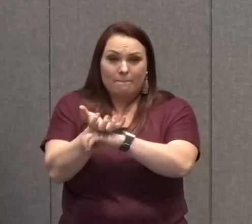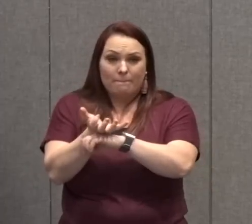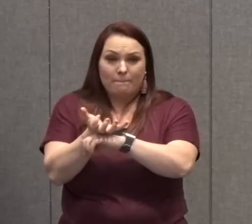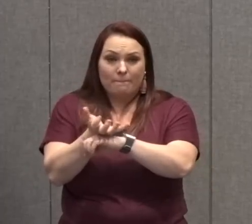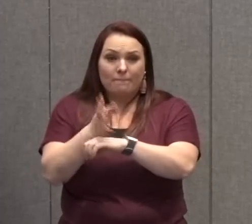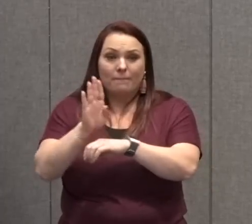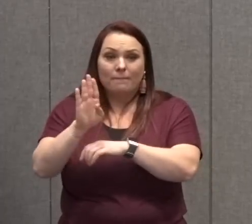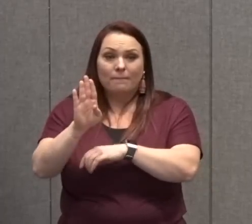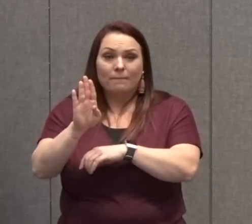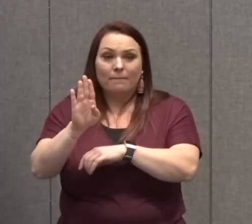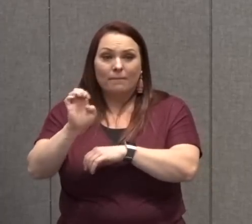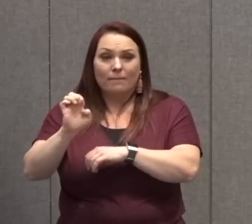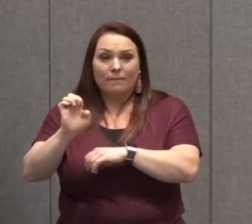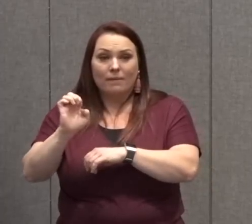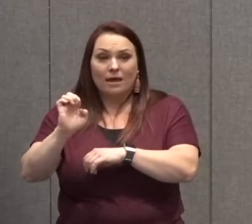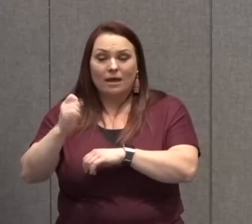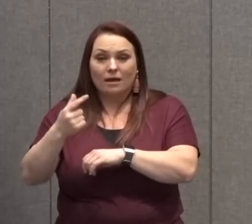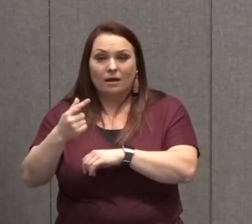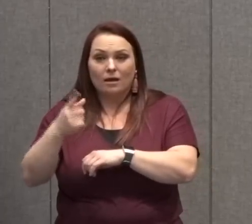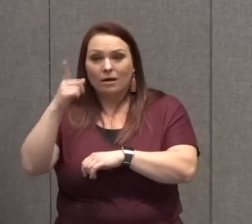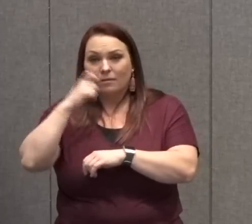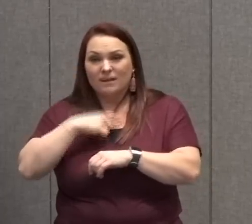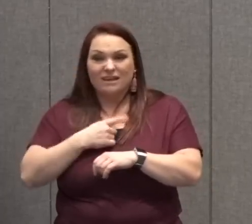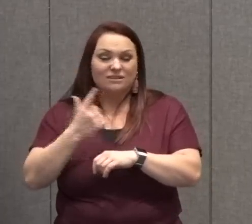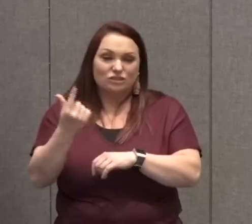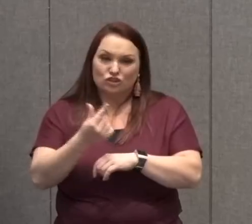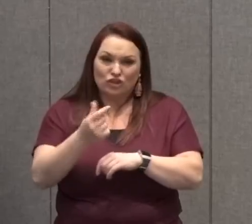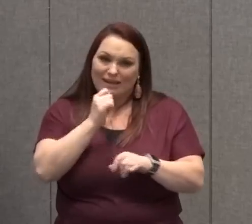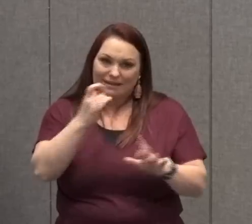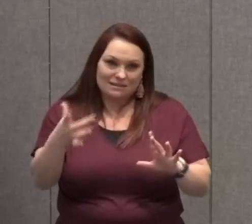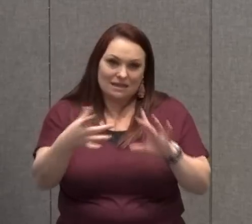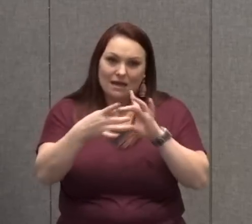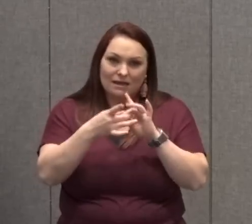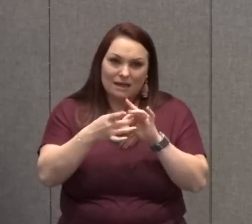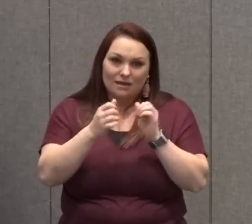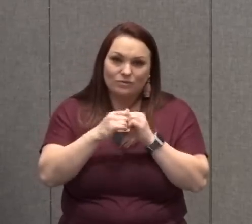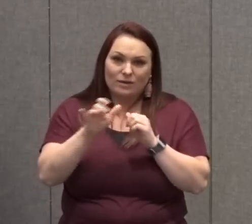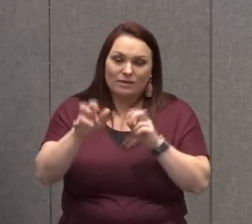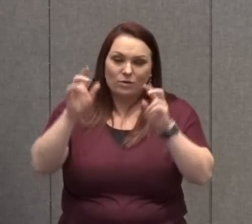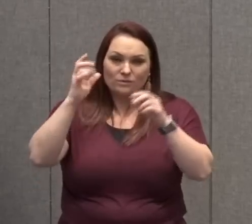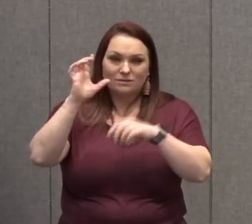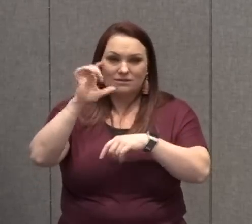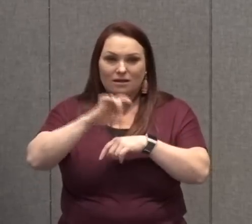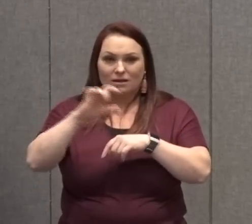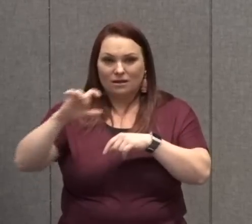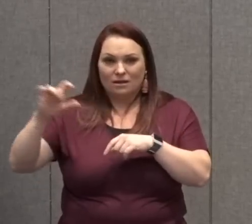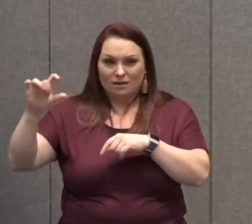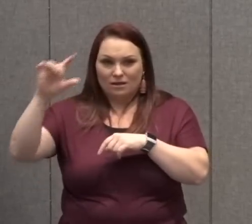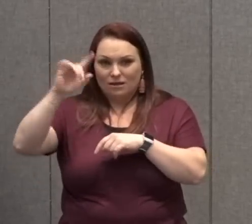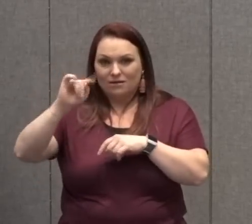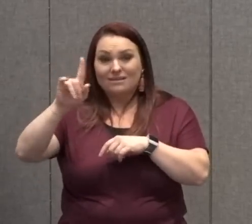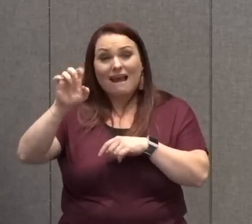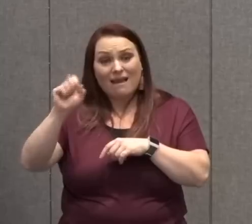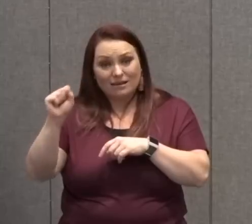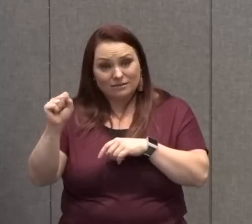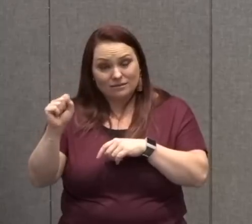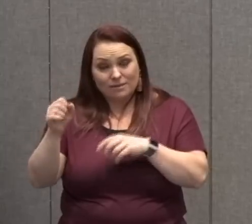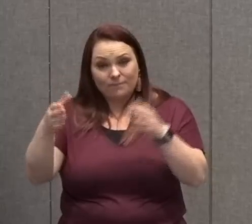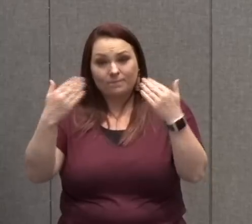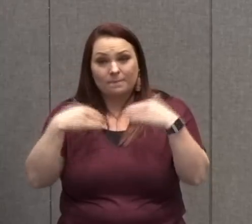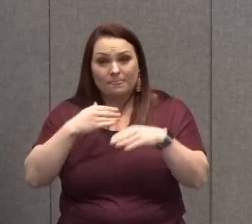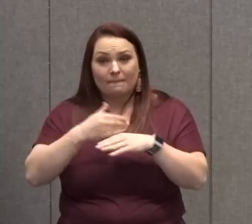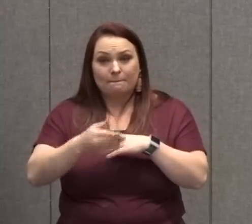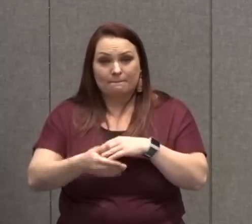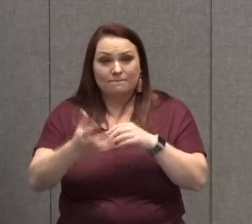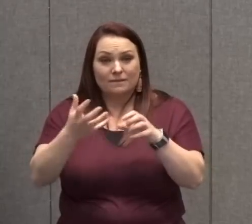E G because G is not connected to those tiles so the next